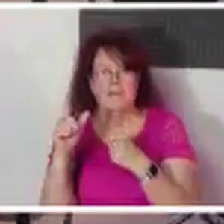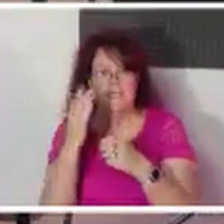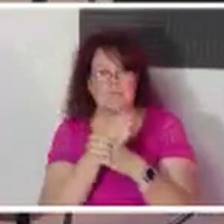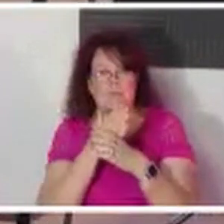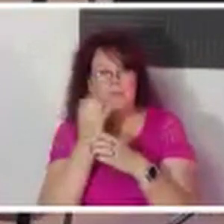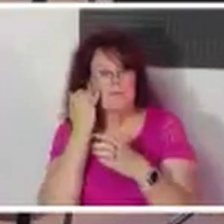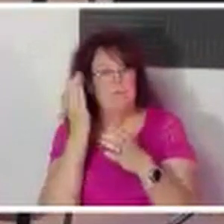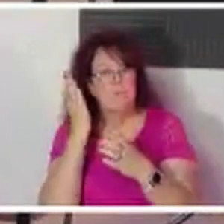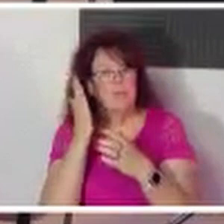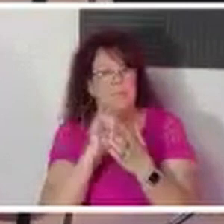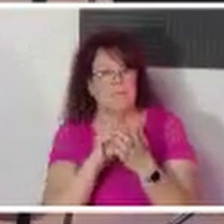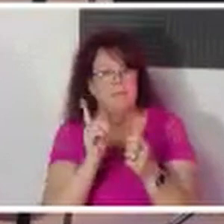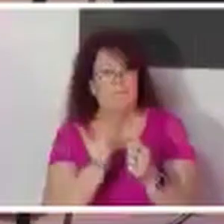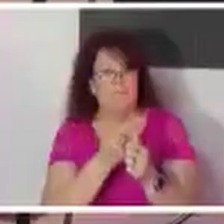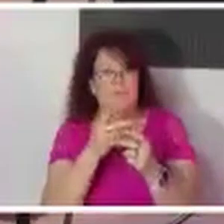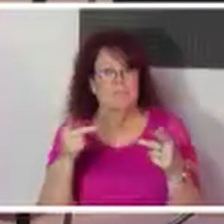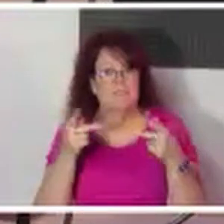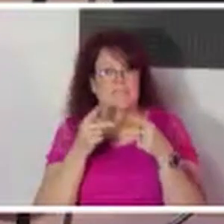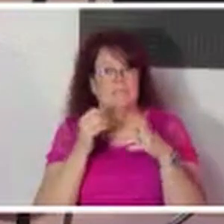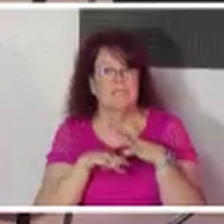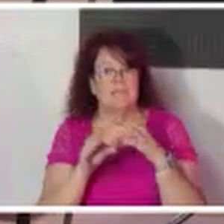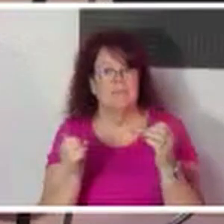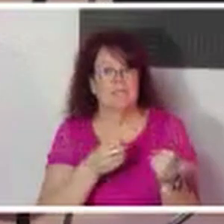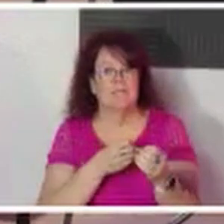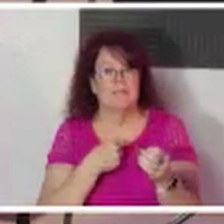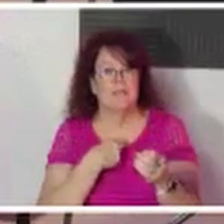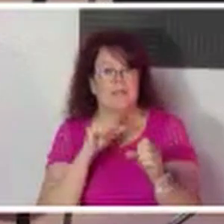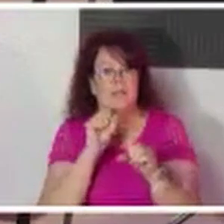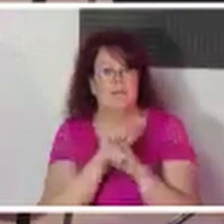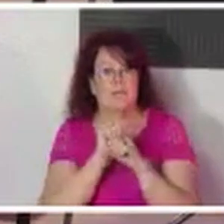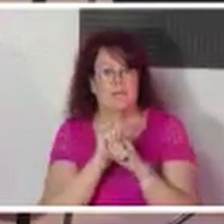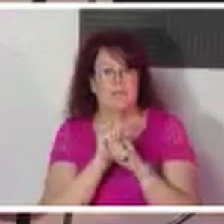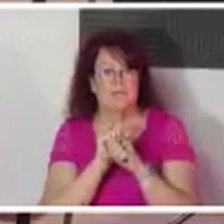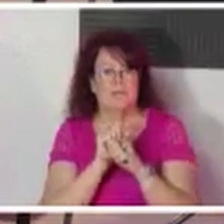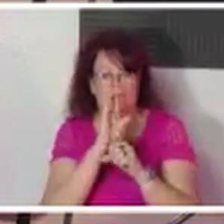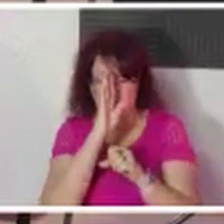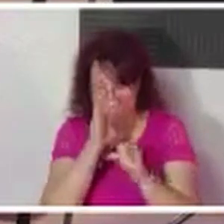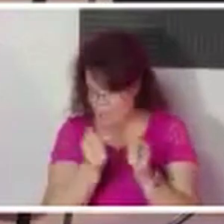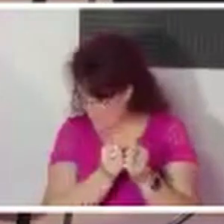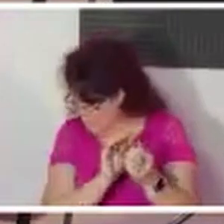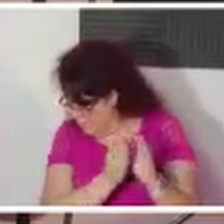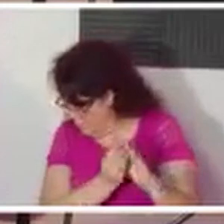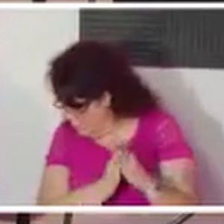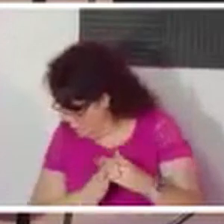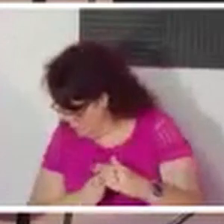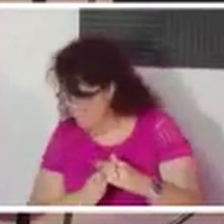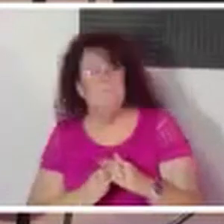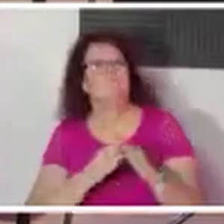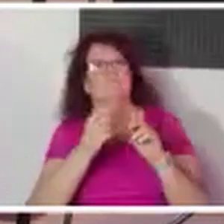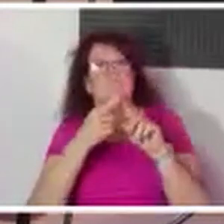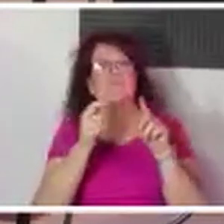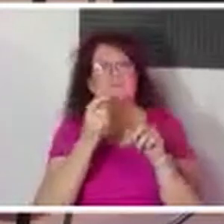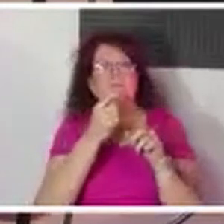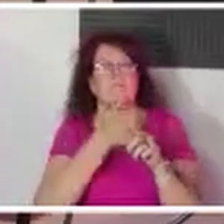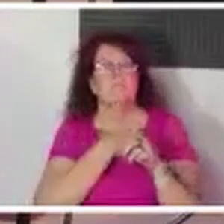will. That was my first position within the organization. I worked directly receiving referrals from the community and from very desperate family